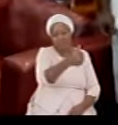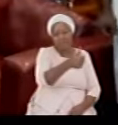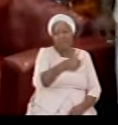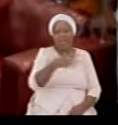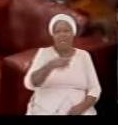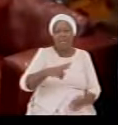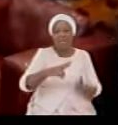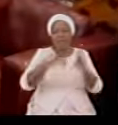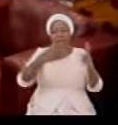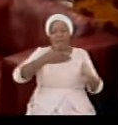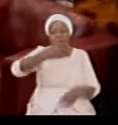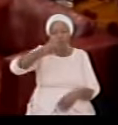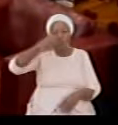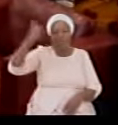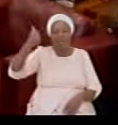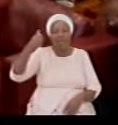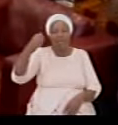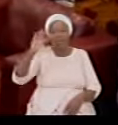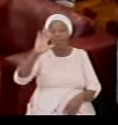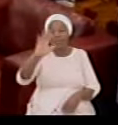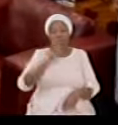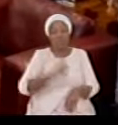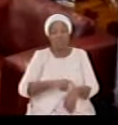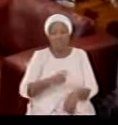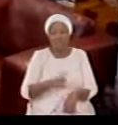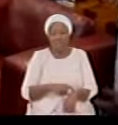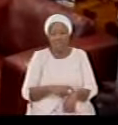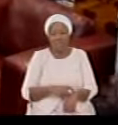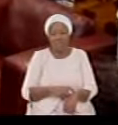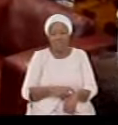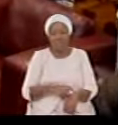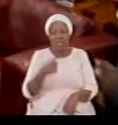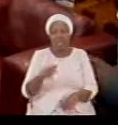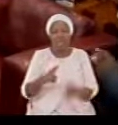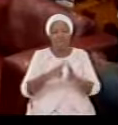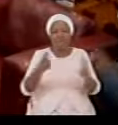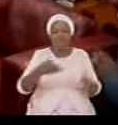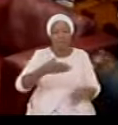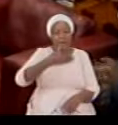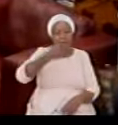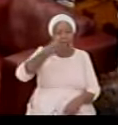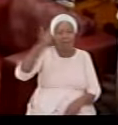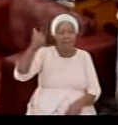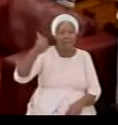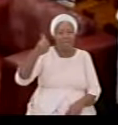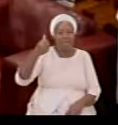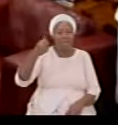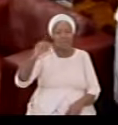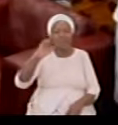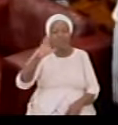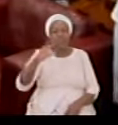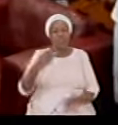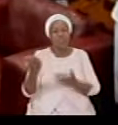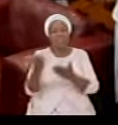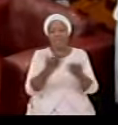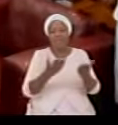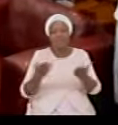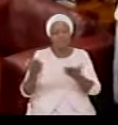very best of your talent, the very best of your